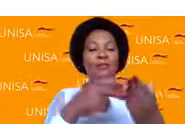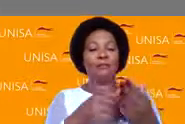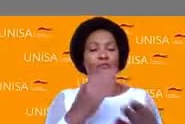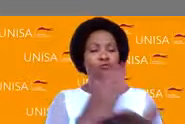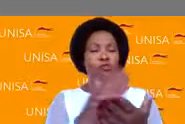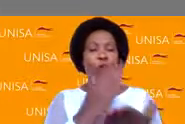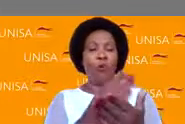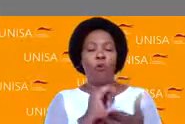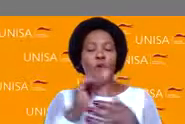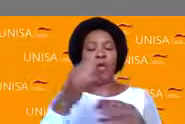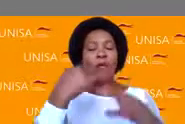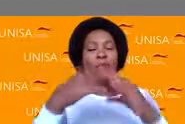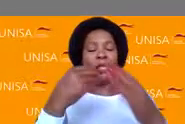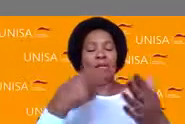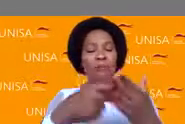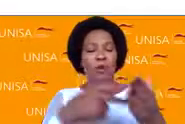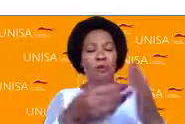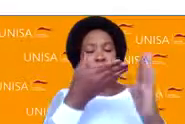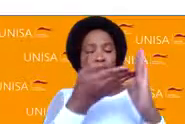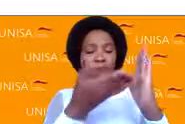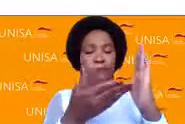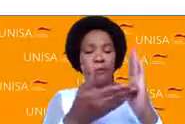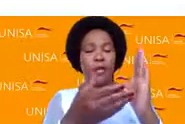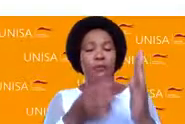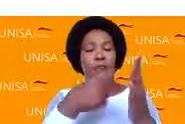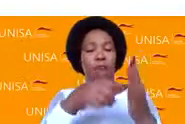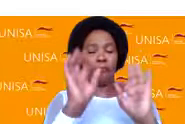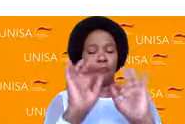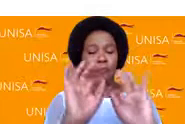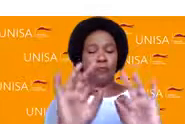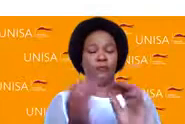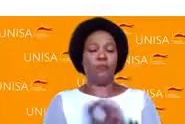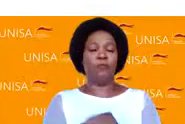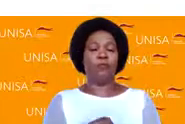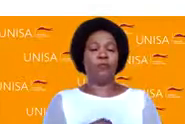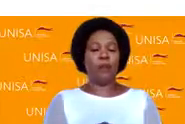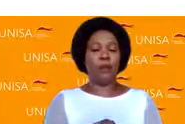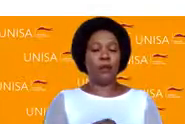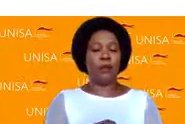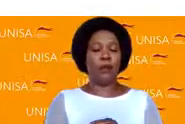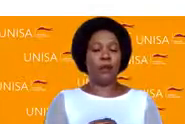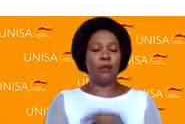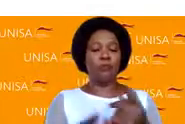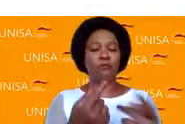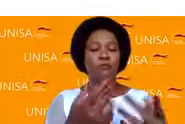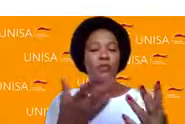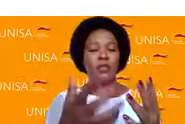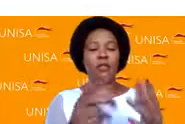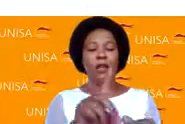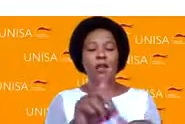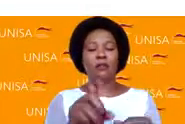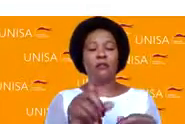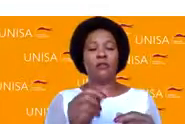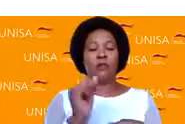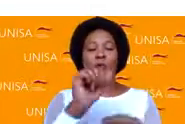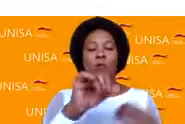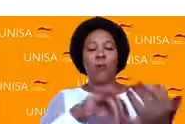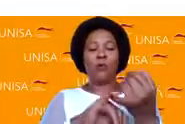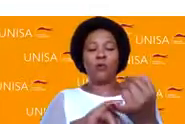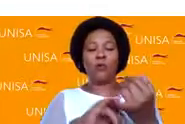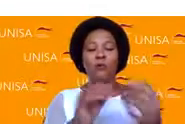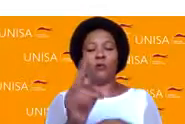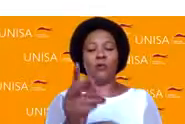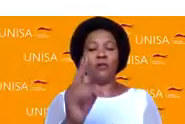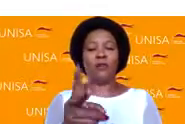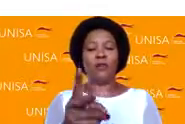is available here and it is correct. So you can actually, from here, actually quickly access your courses as well,